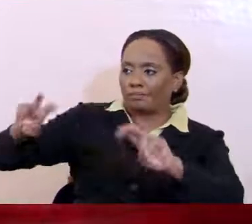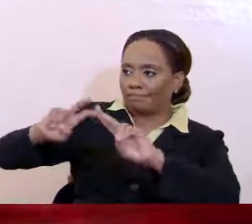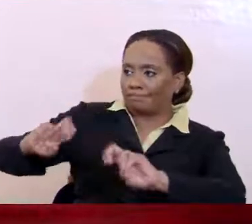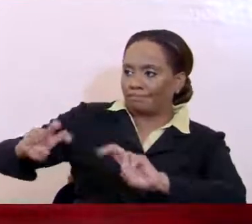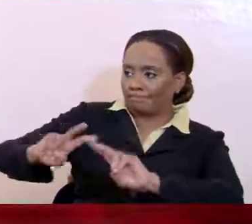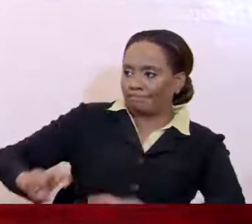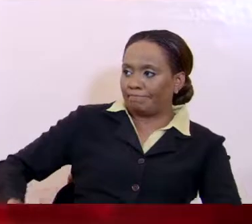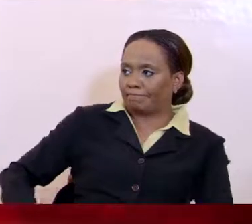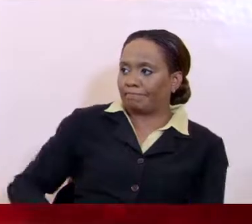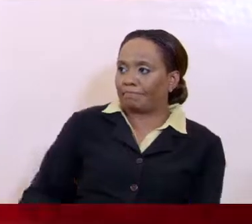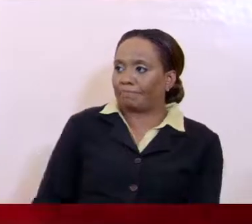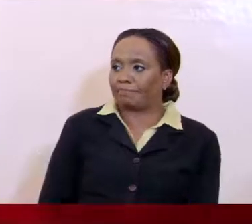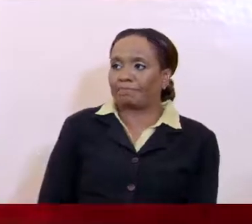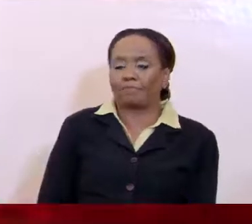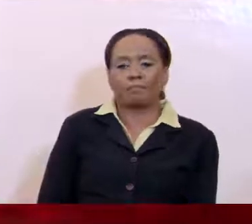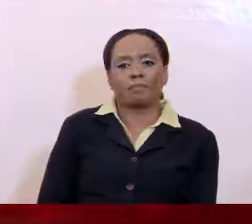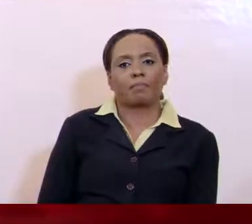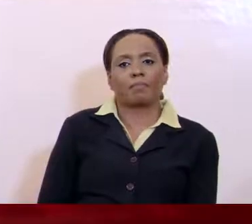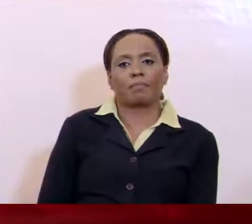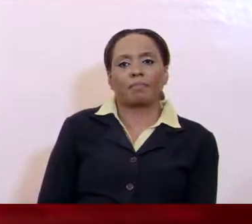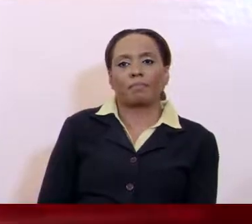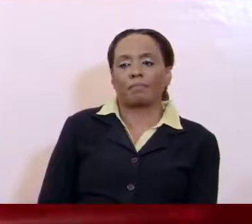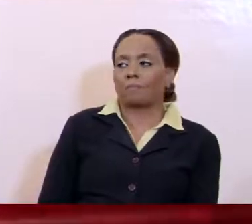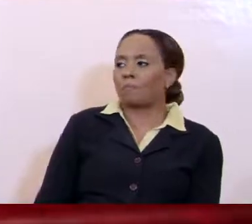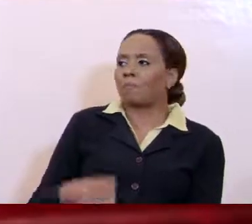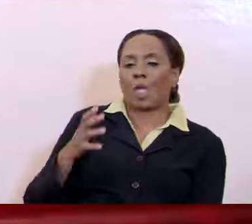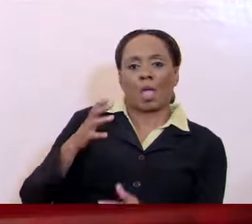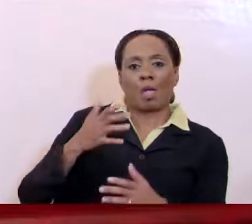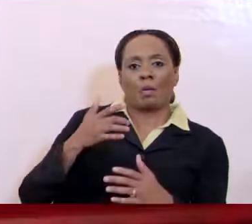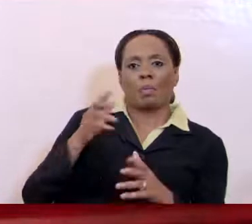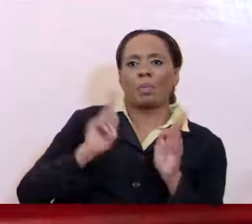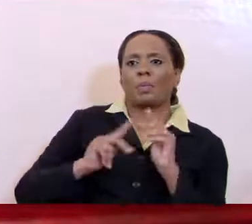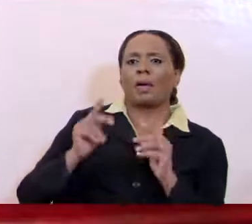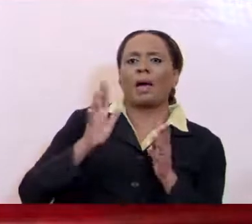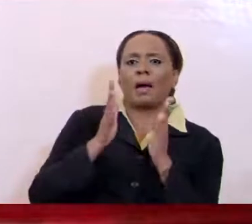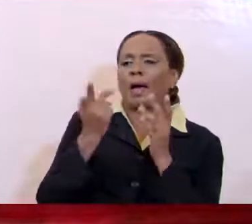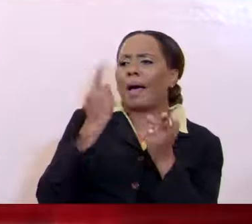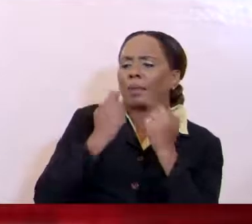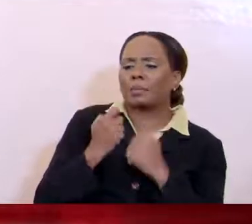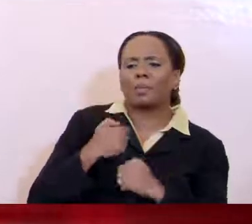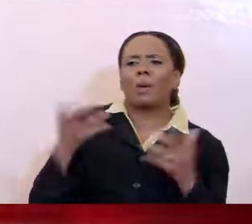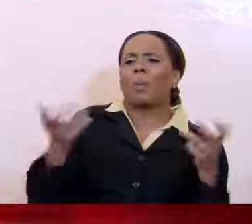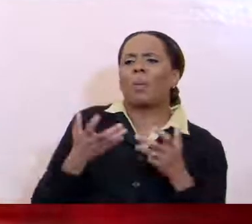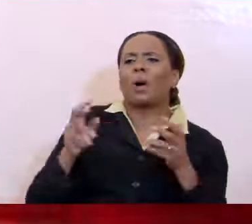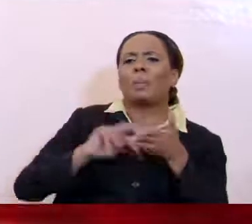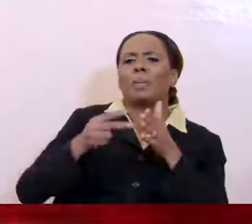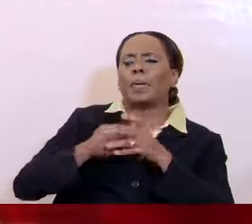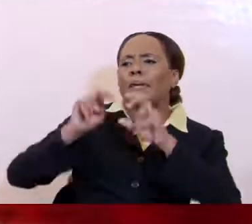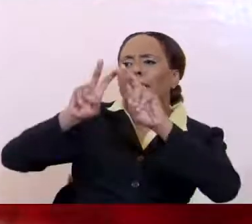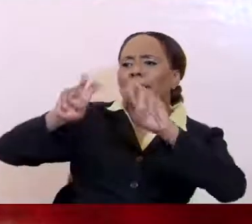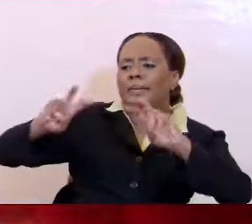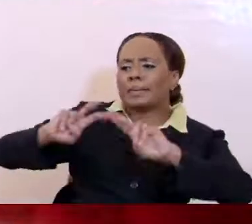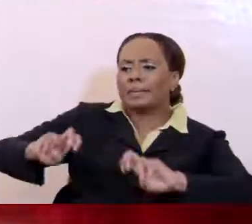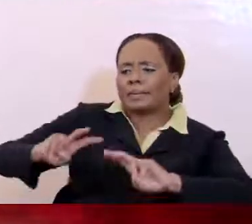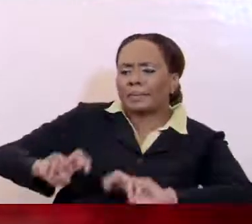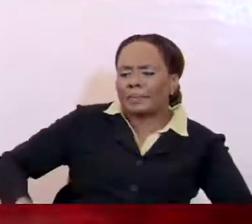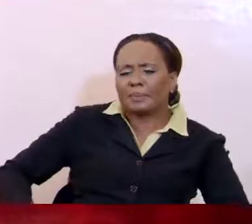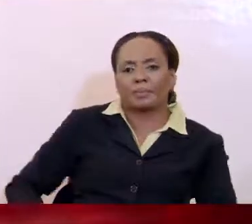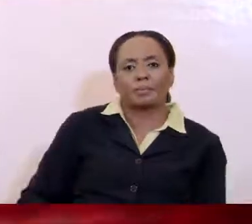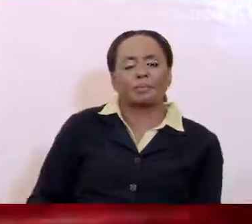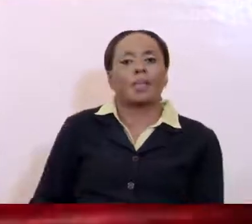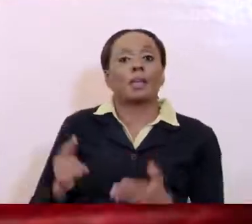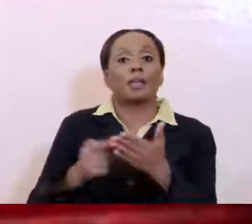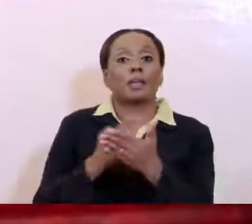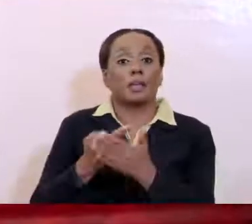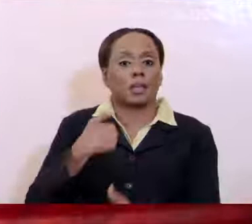as a reminder, because I do get a lot of questions about what is this assessment, sometimes when you diagnose a person with COVID